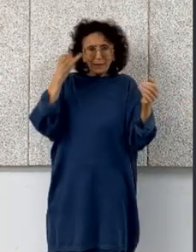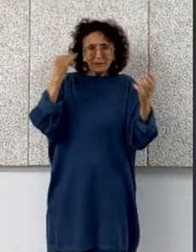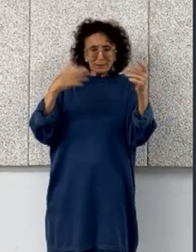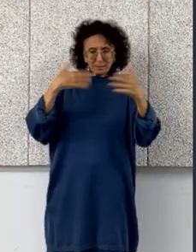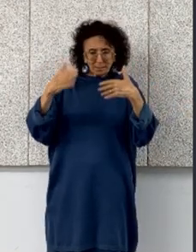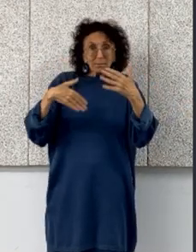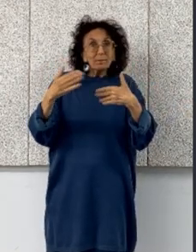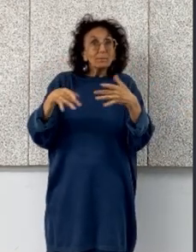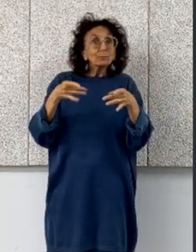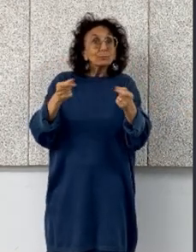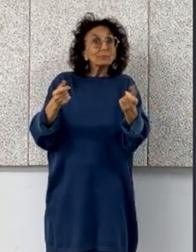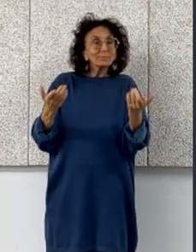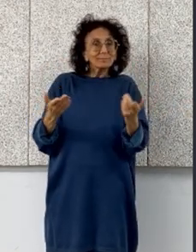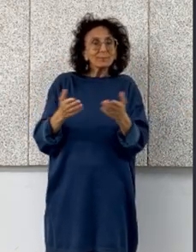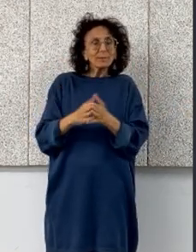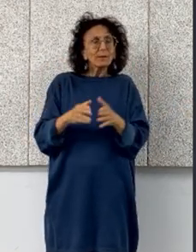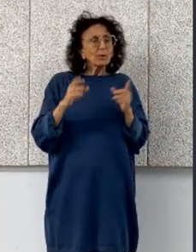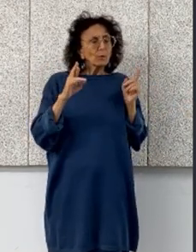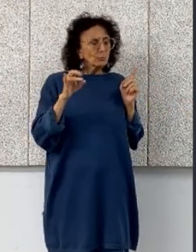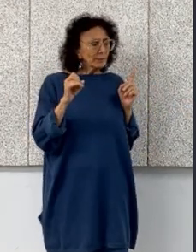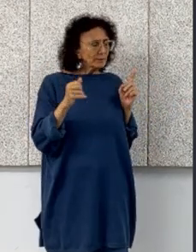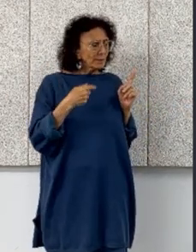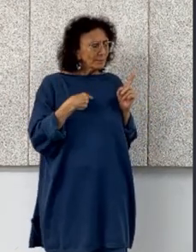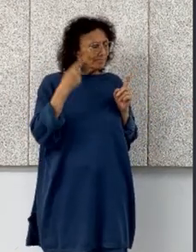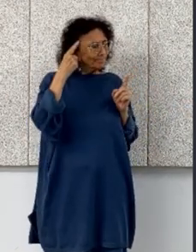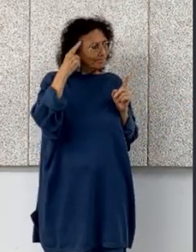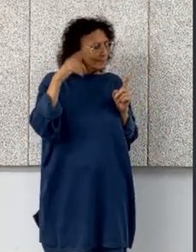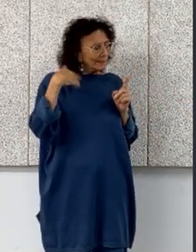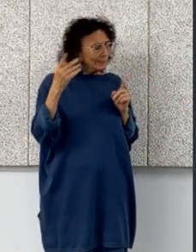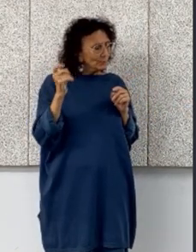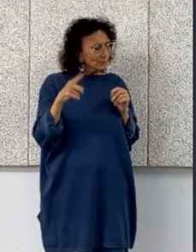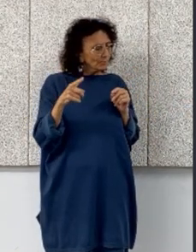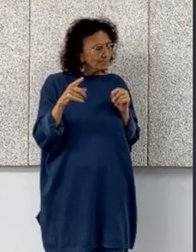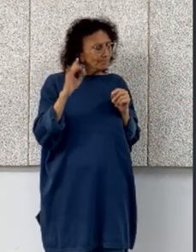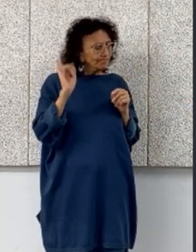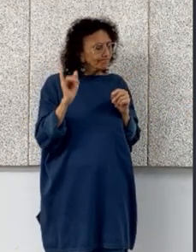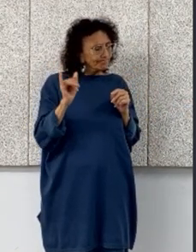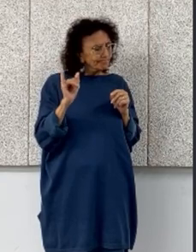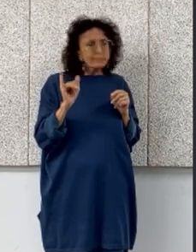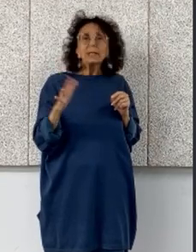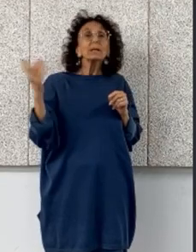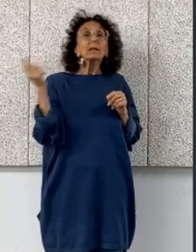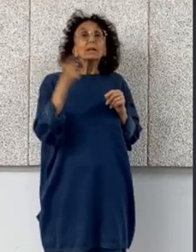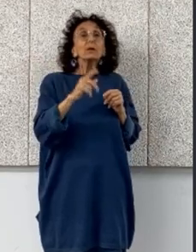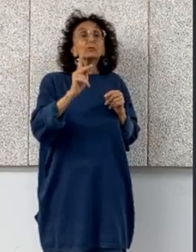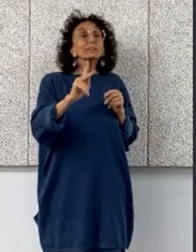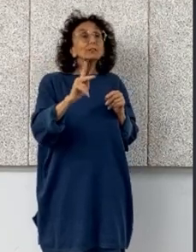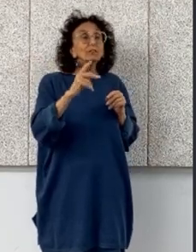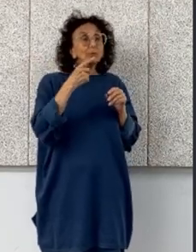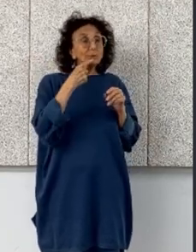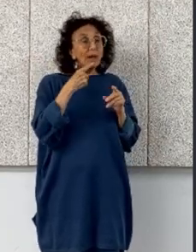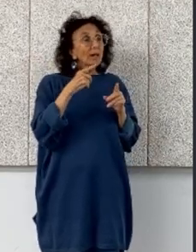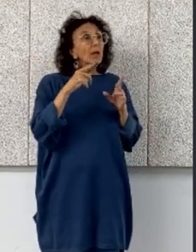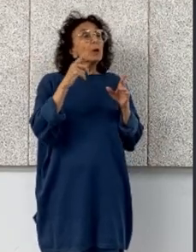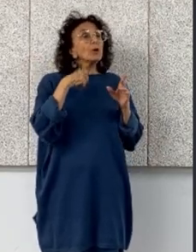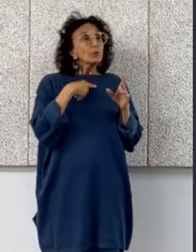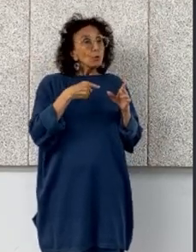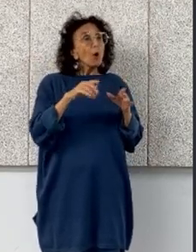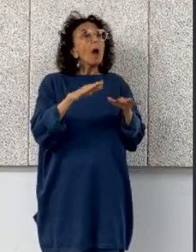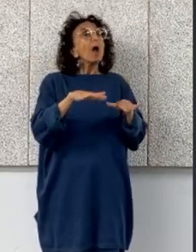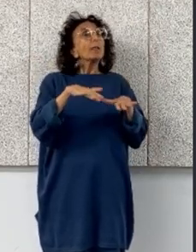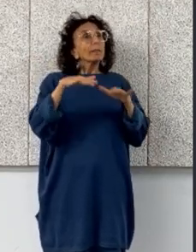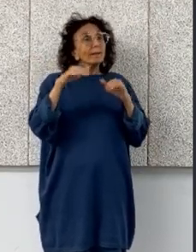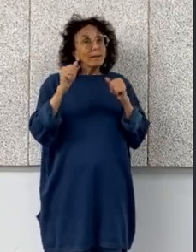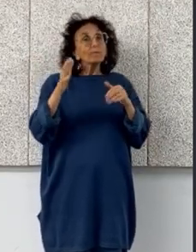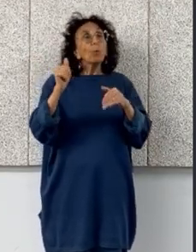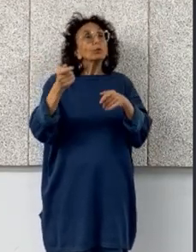I'm like trying to think about how I want to word this. Kristin, you I know you've mentioned you're staying on with prototype, I know, and you